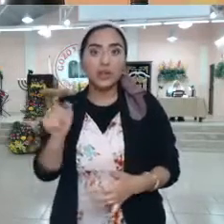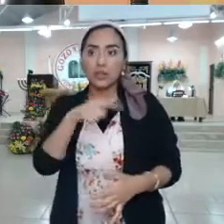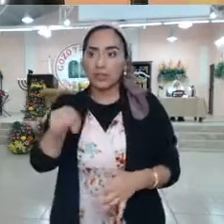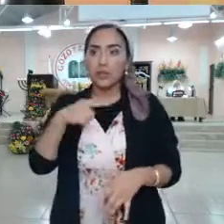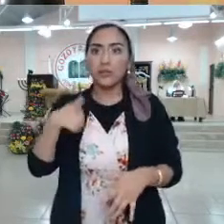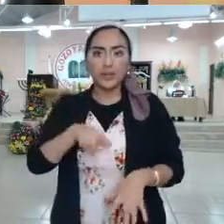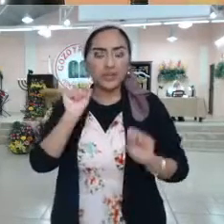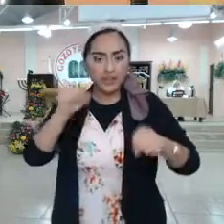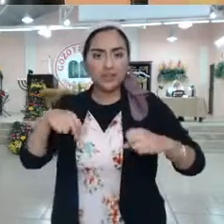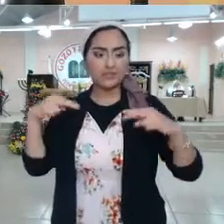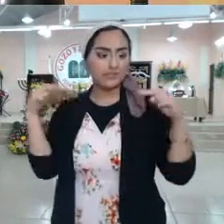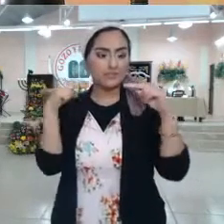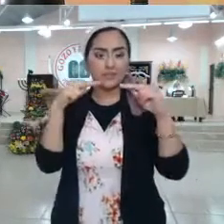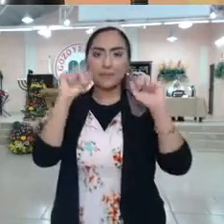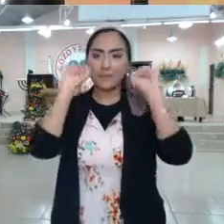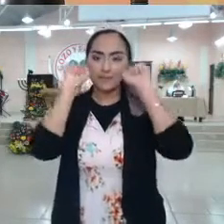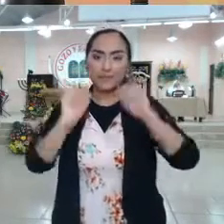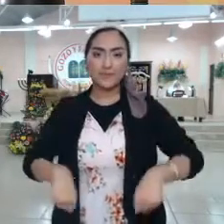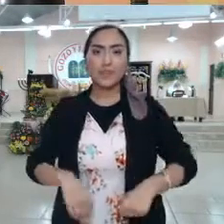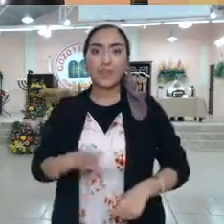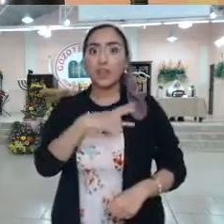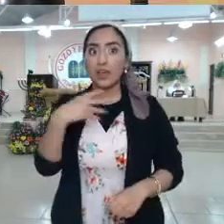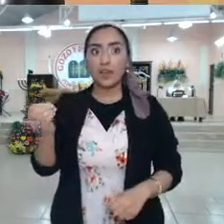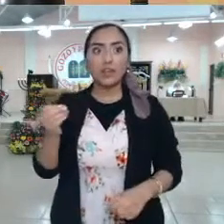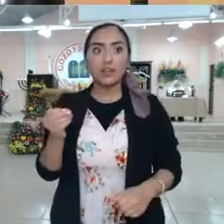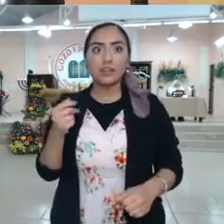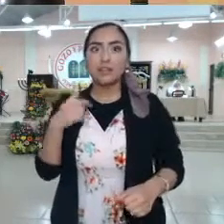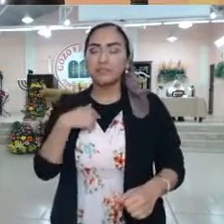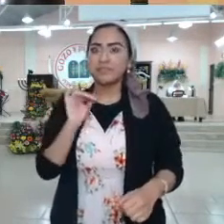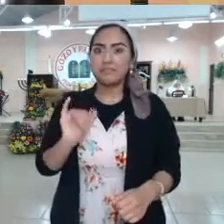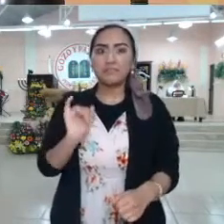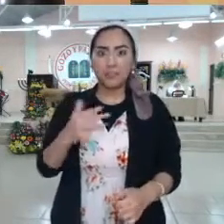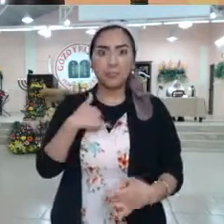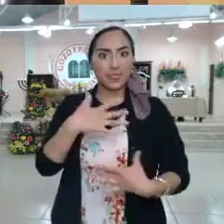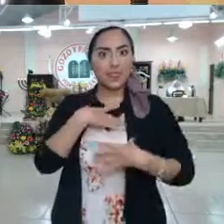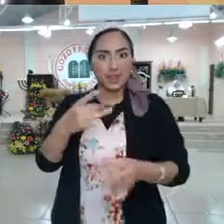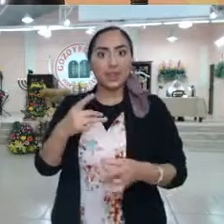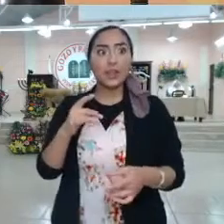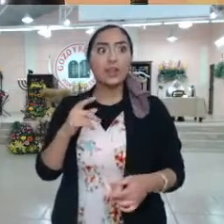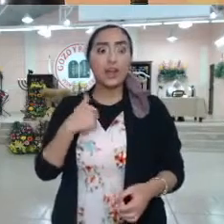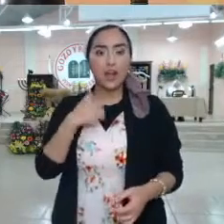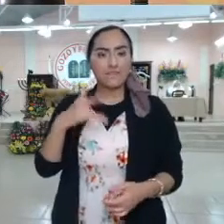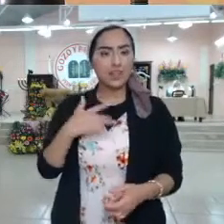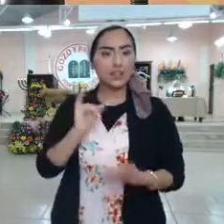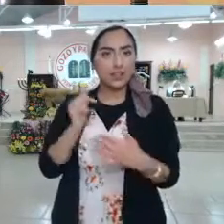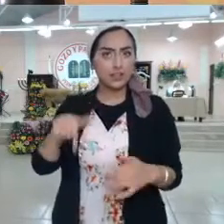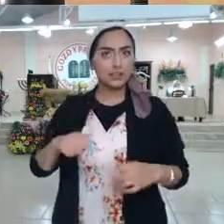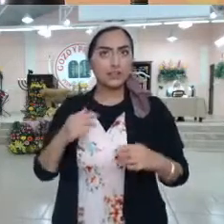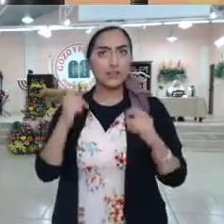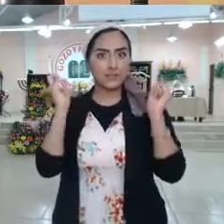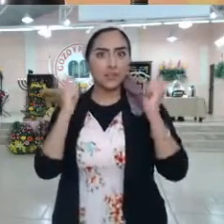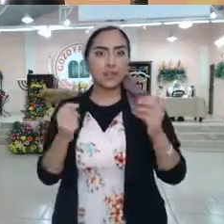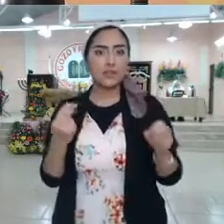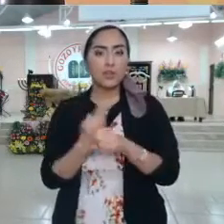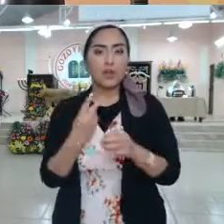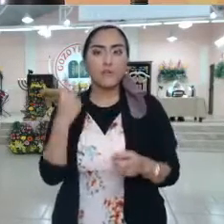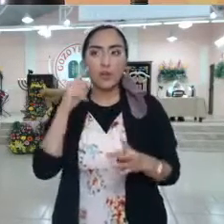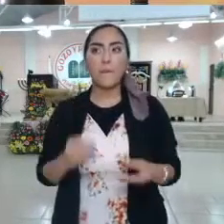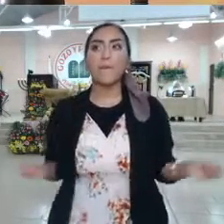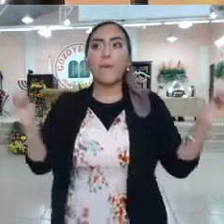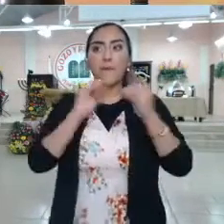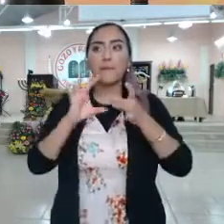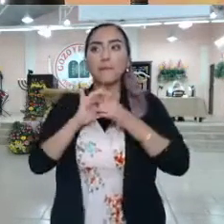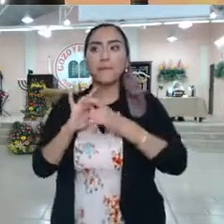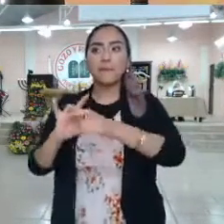why now we can look at each other on our eyes, and it is something extraordinary. I feel like this feast worked